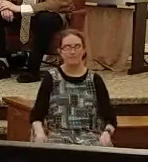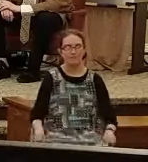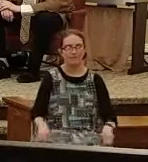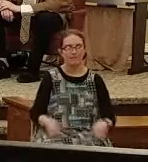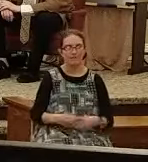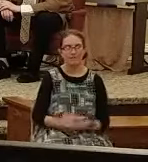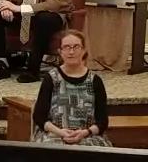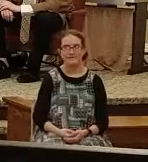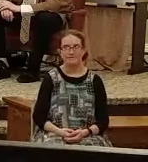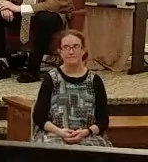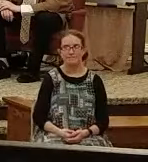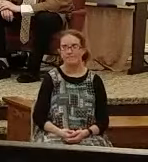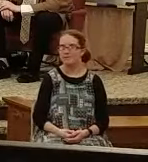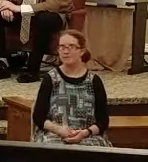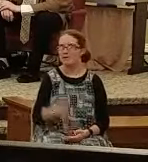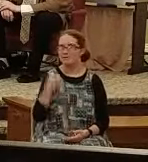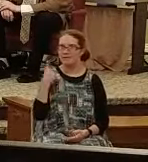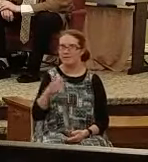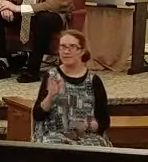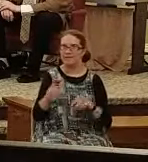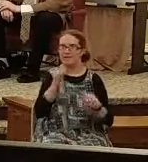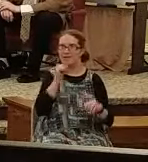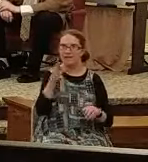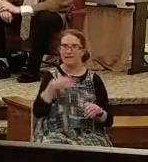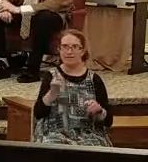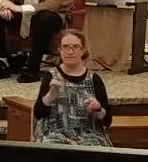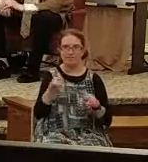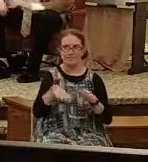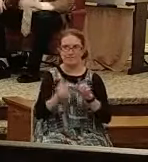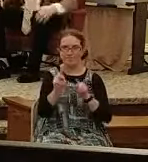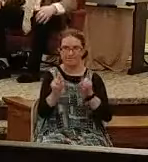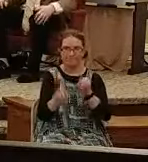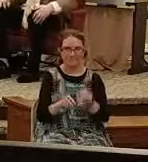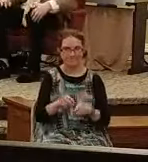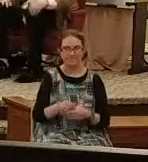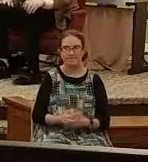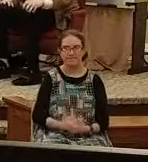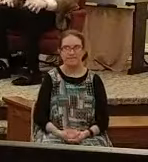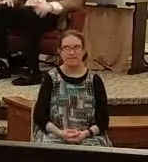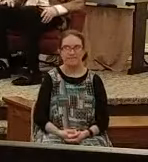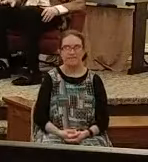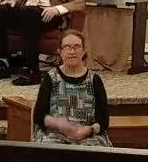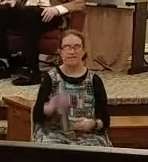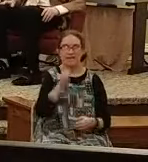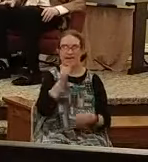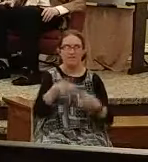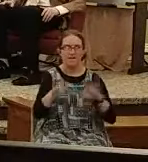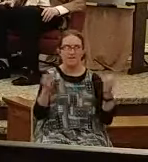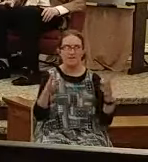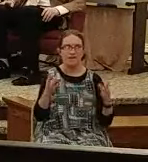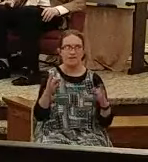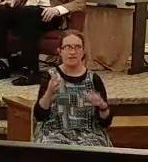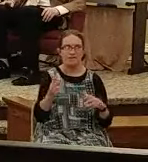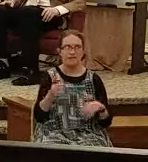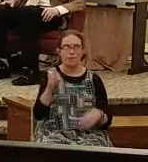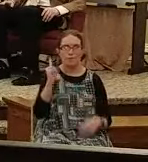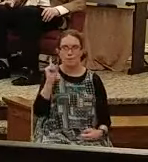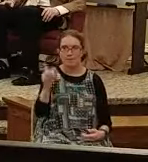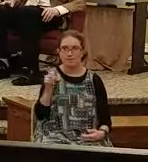there with somebody? I just don't like to be in the room with those folks. There ain't very many people I can say that about, but there is